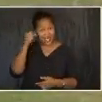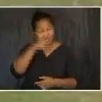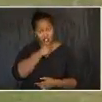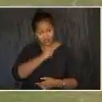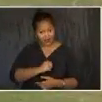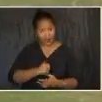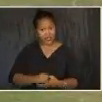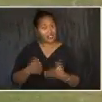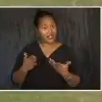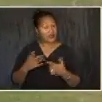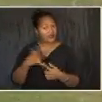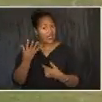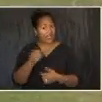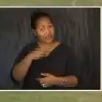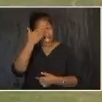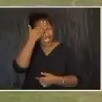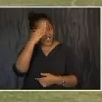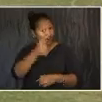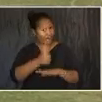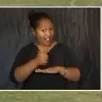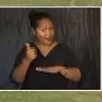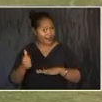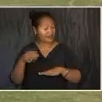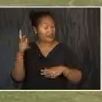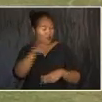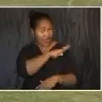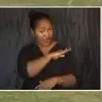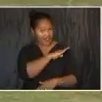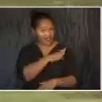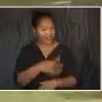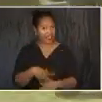of the head of government and Prime Minister, the Honorable